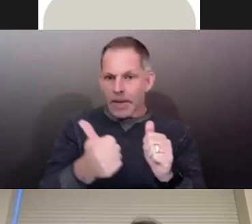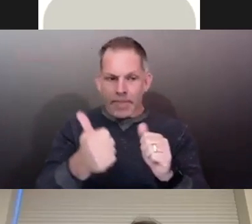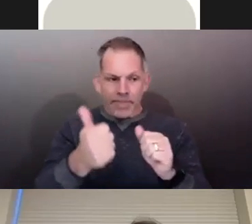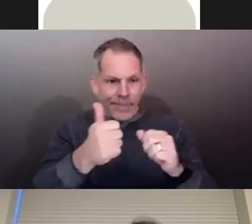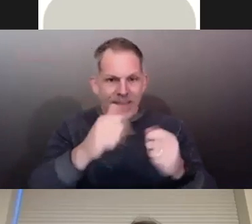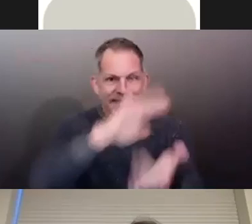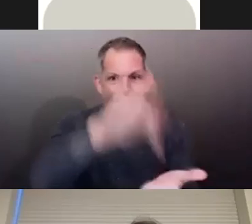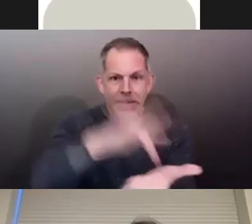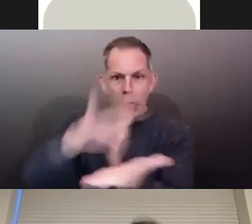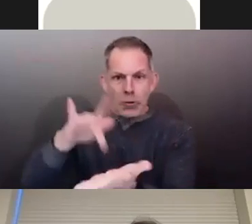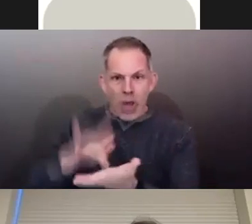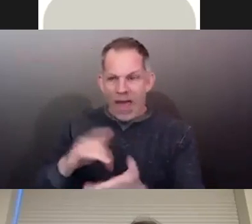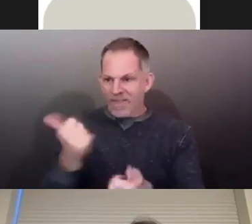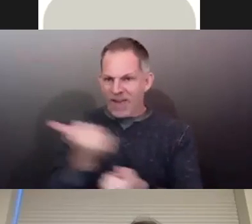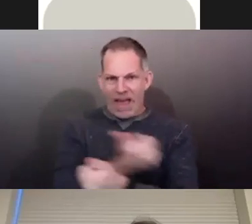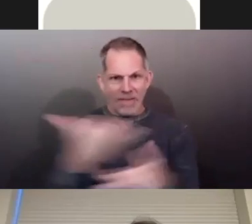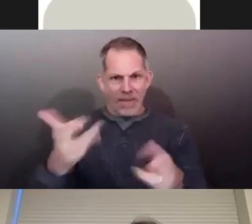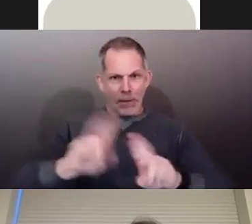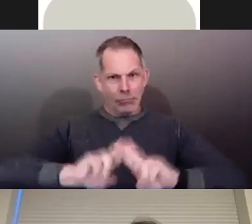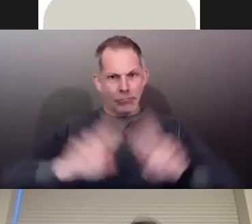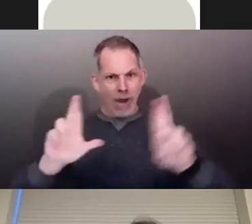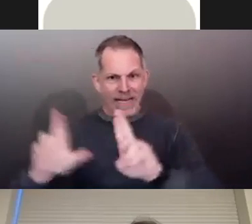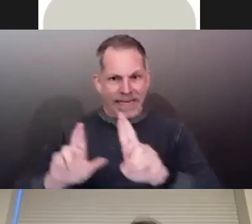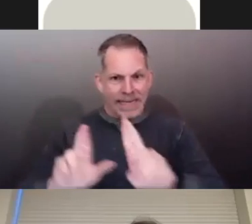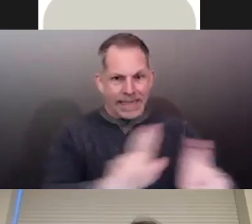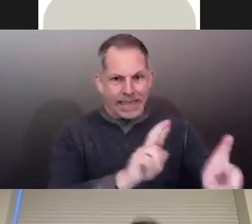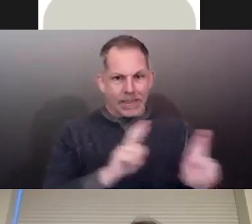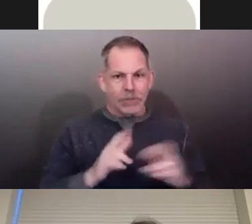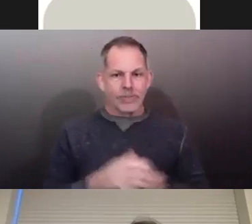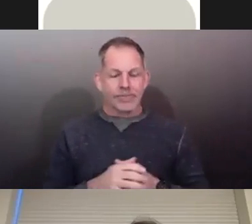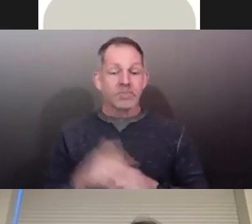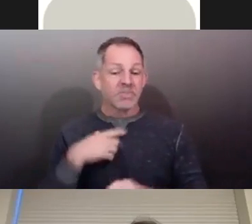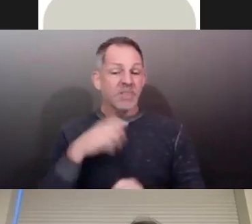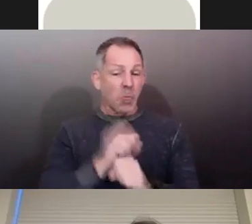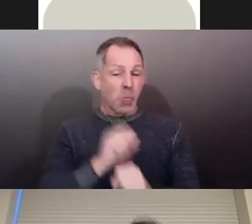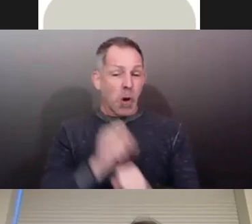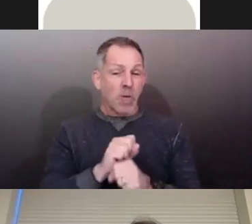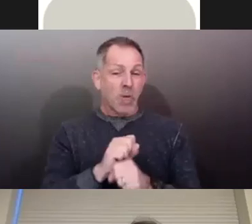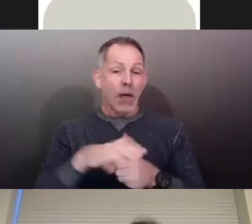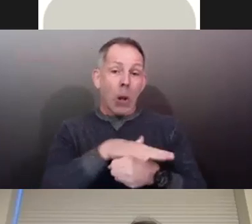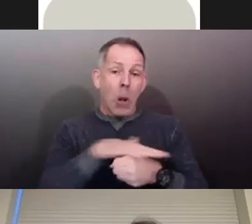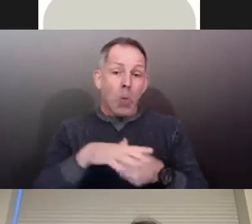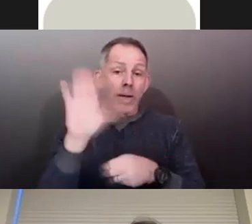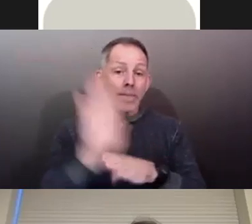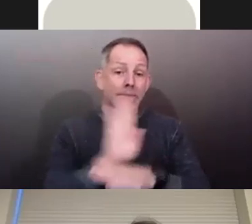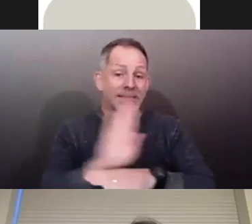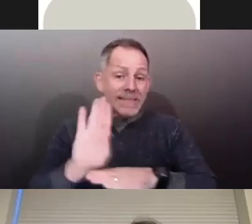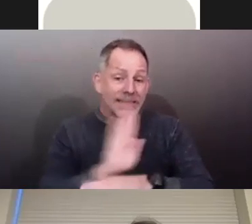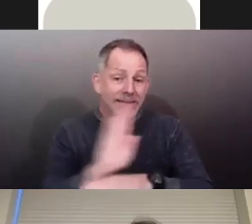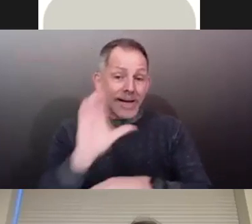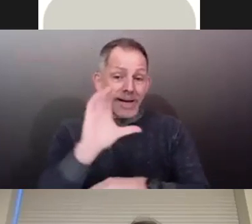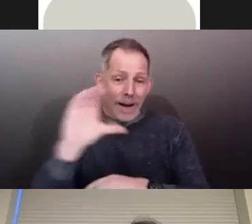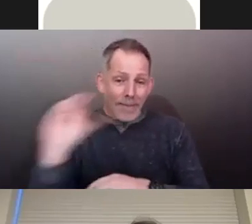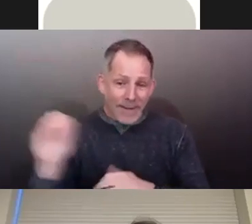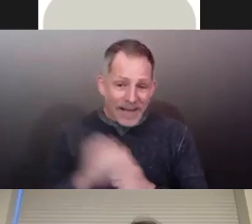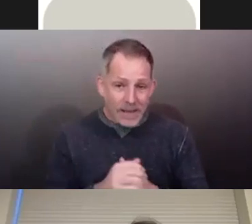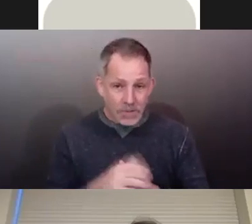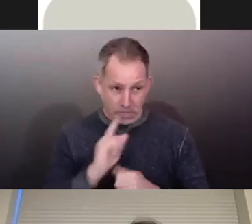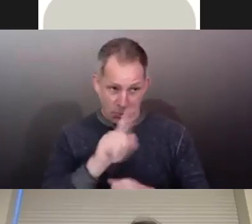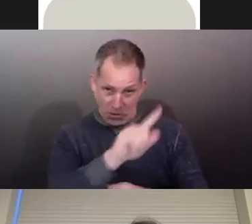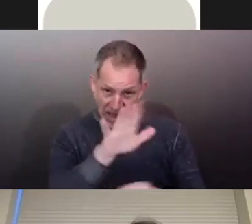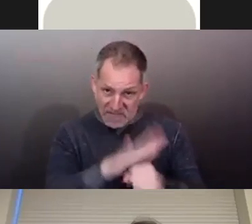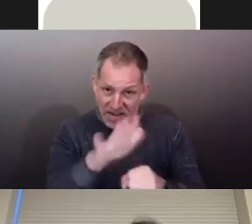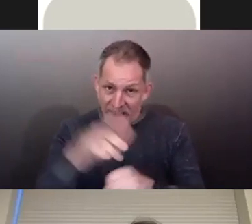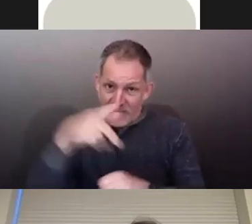We also worked with local companies to retool their operations to manufacture PPE. One of the goals that we have been trying to